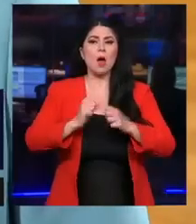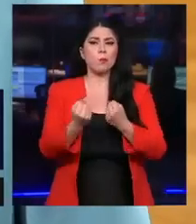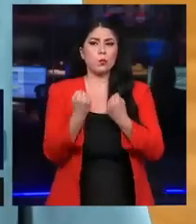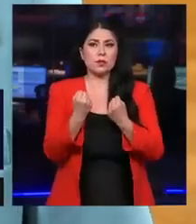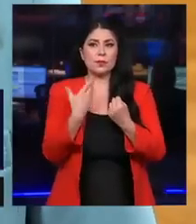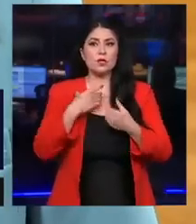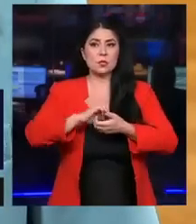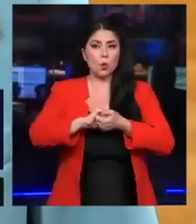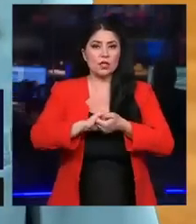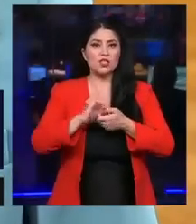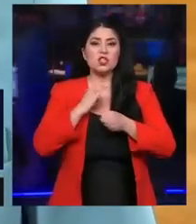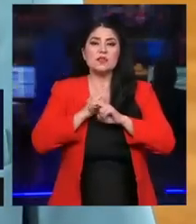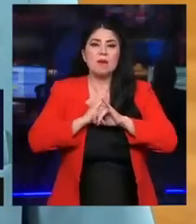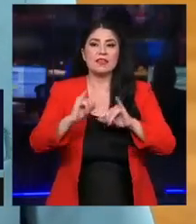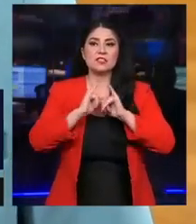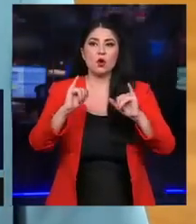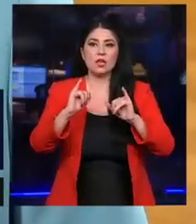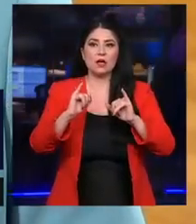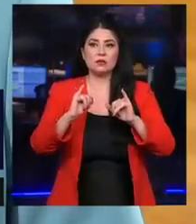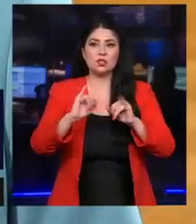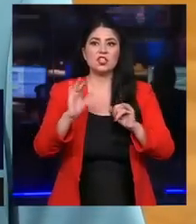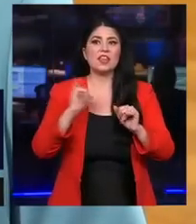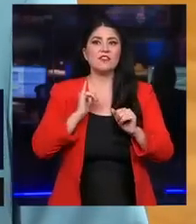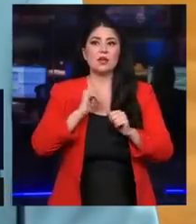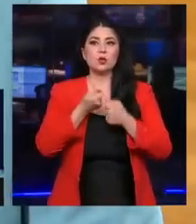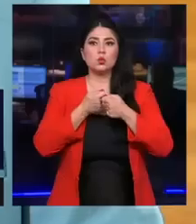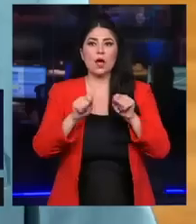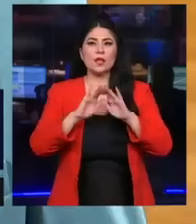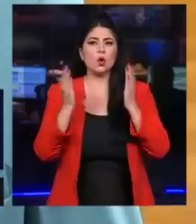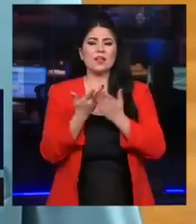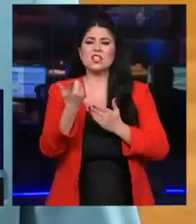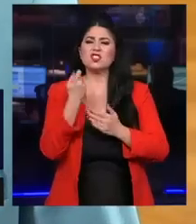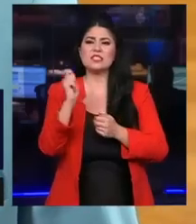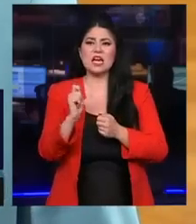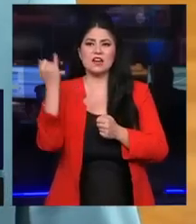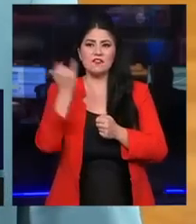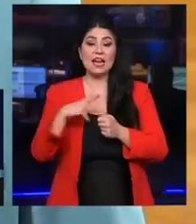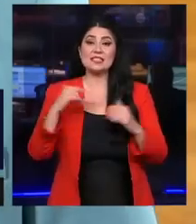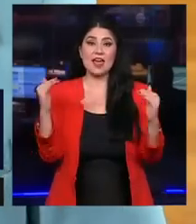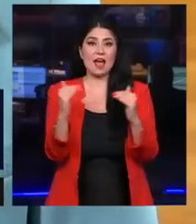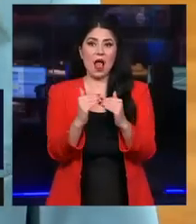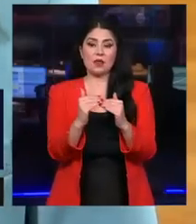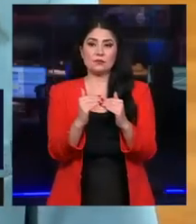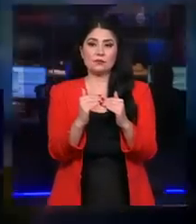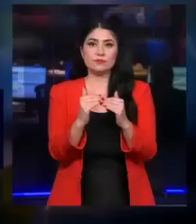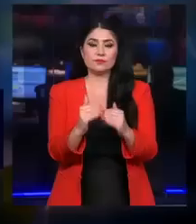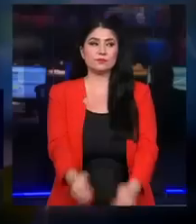stronger because it is larger, it is more united, and where everybody, no matter which country you come from, is equal.